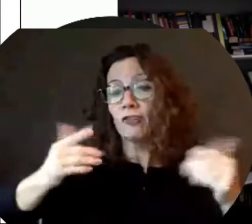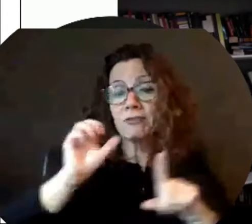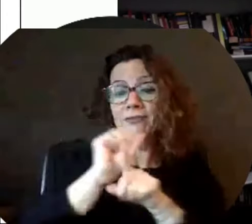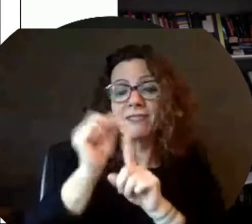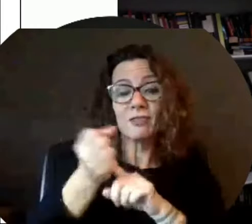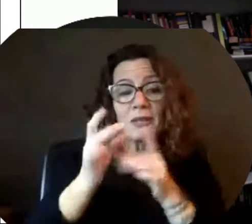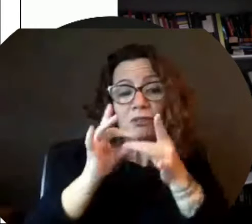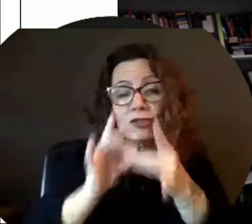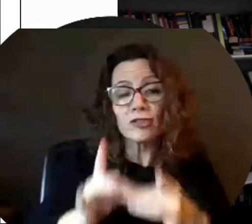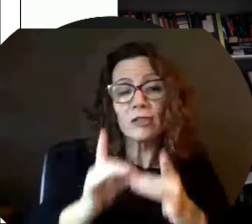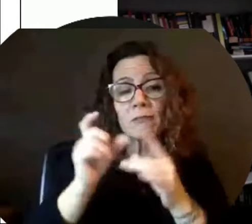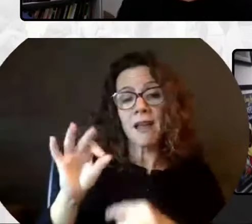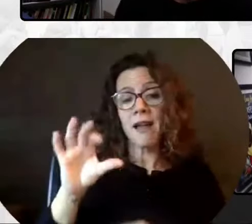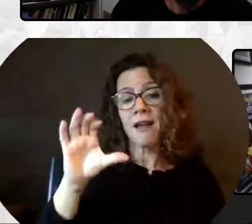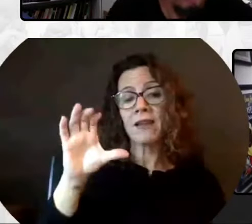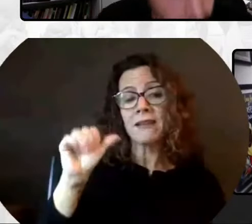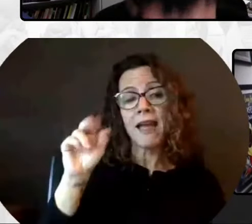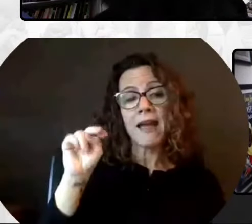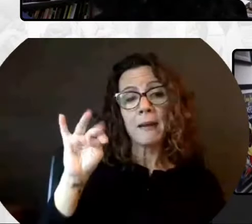world we need.